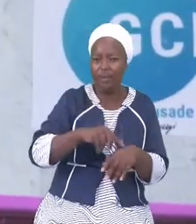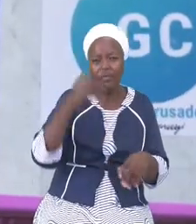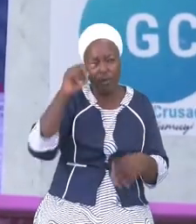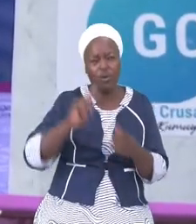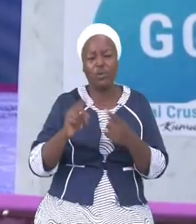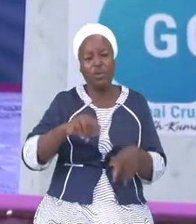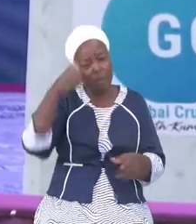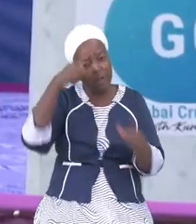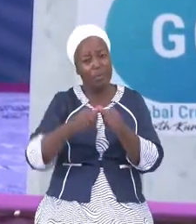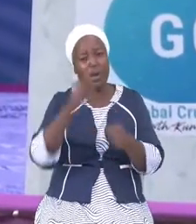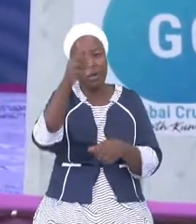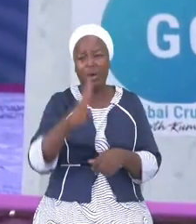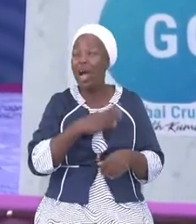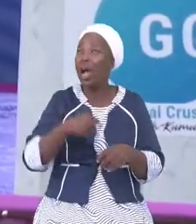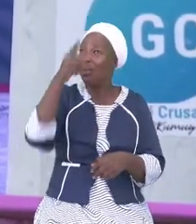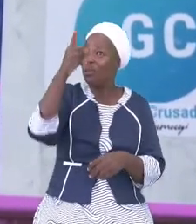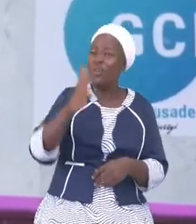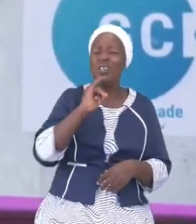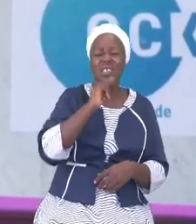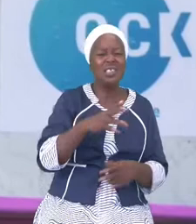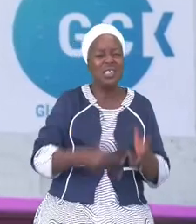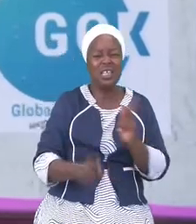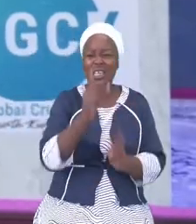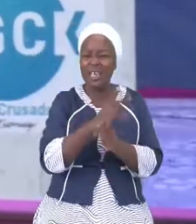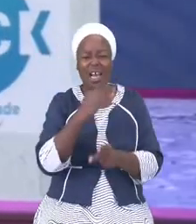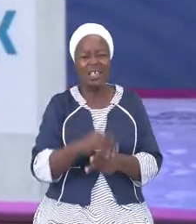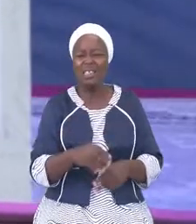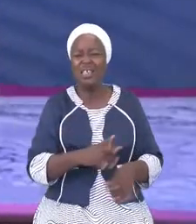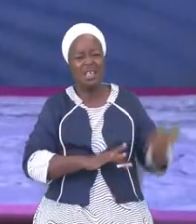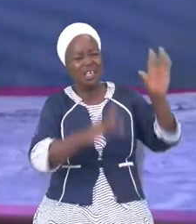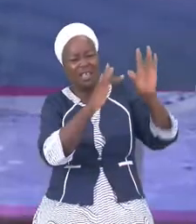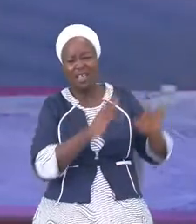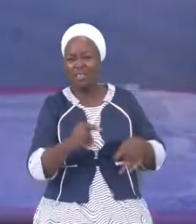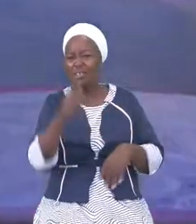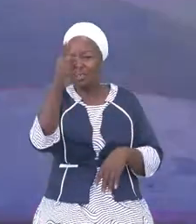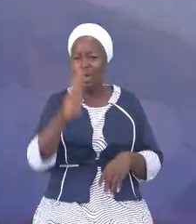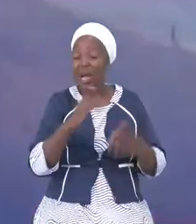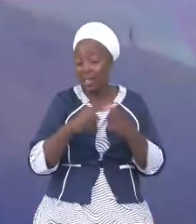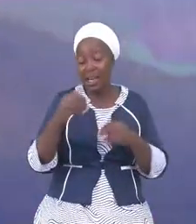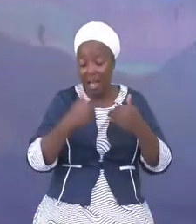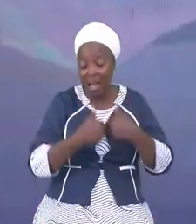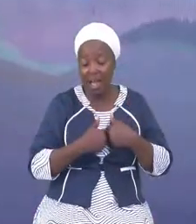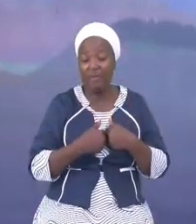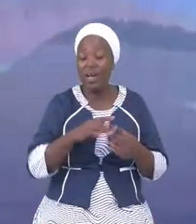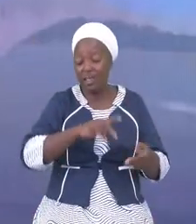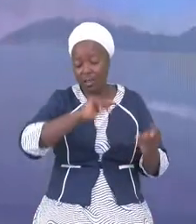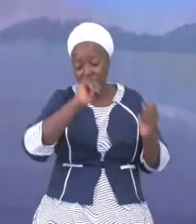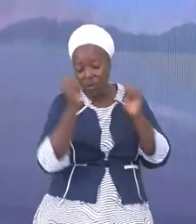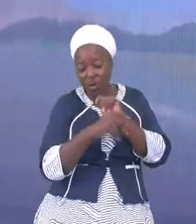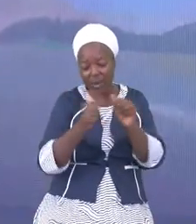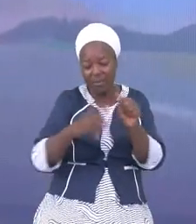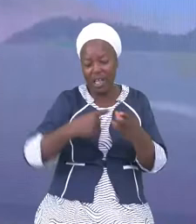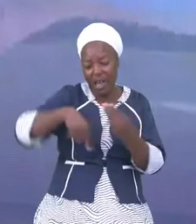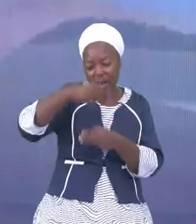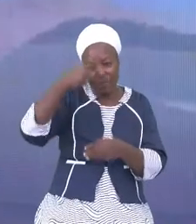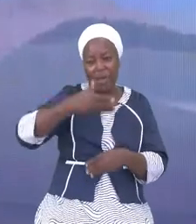remember God. And God is such a merciful God. He will turn everything around for the better